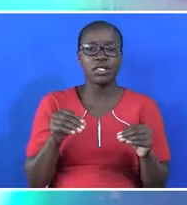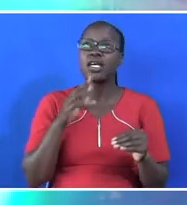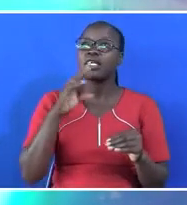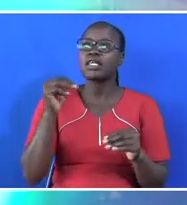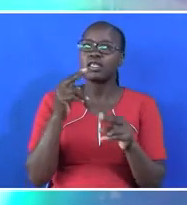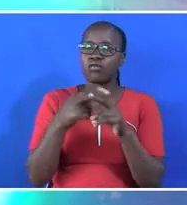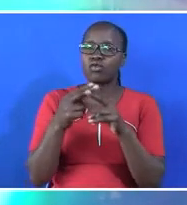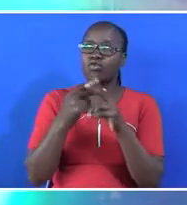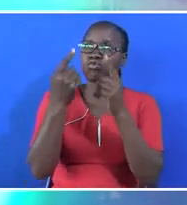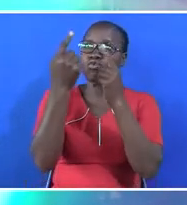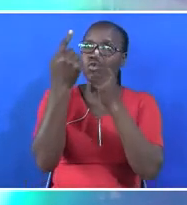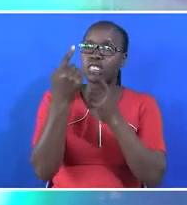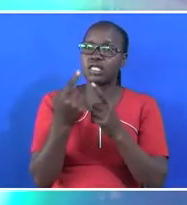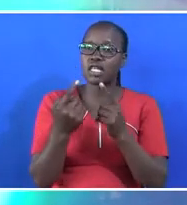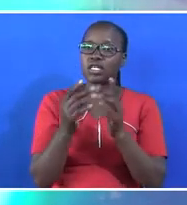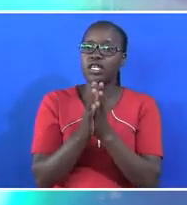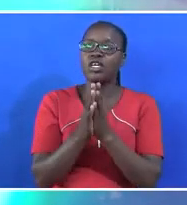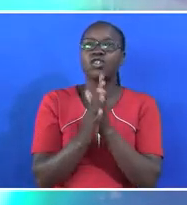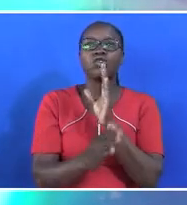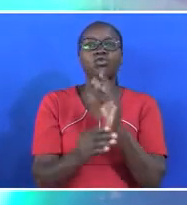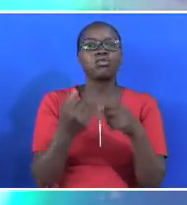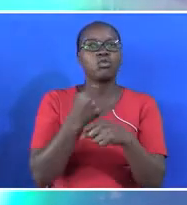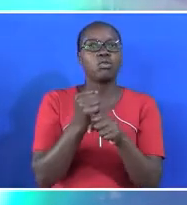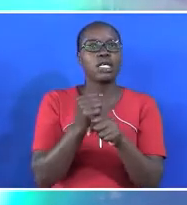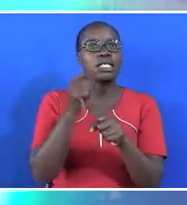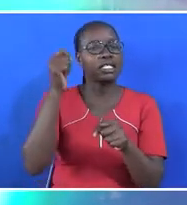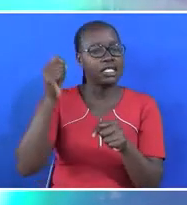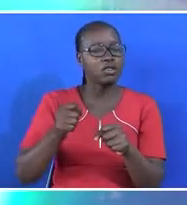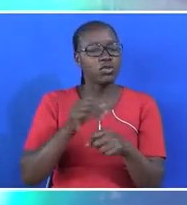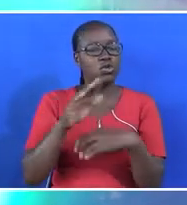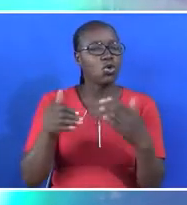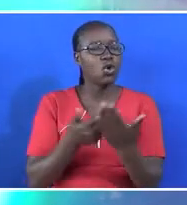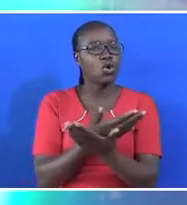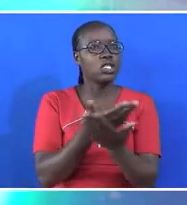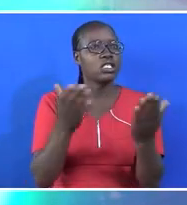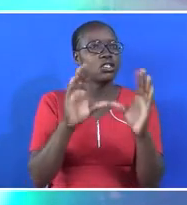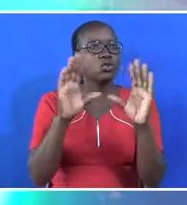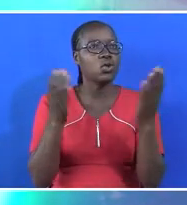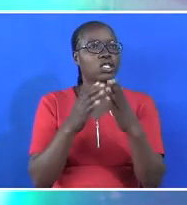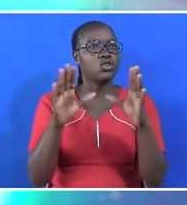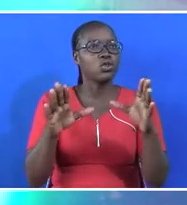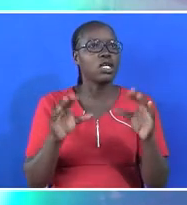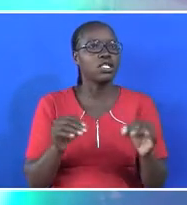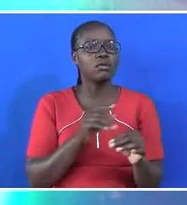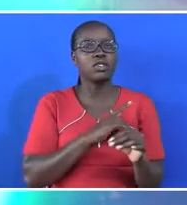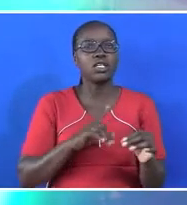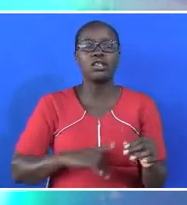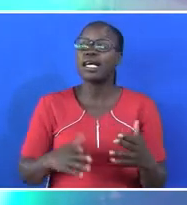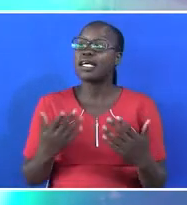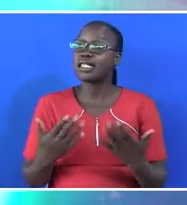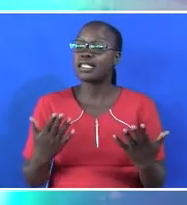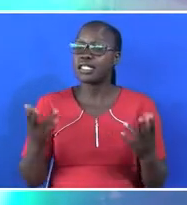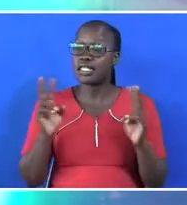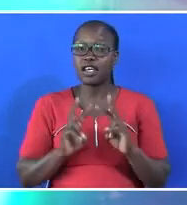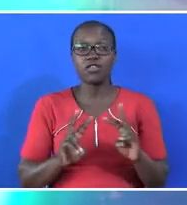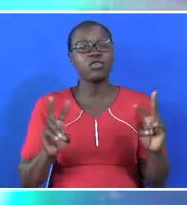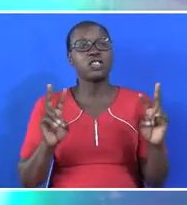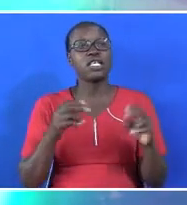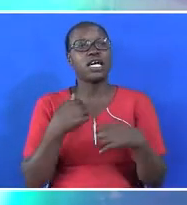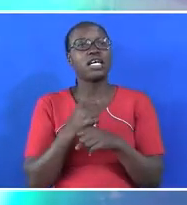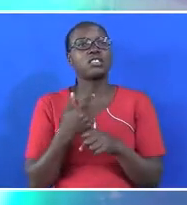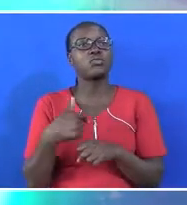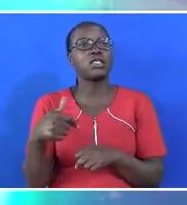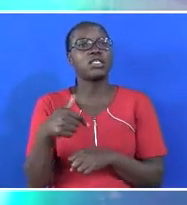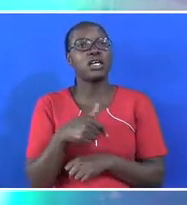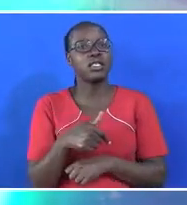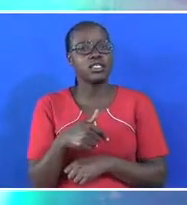soon to return to meet judgment on this planet? Would you accept the Lord? The things that they have seen has made us,